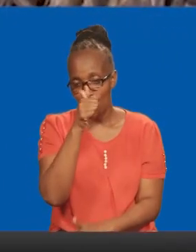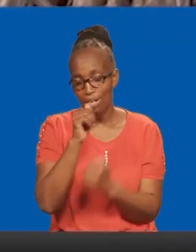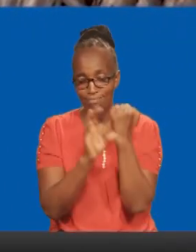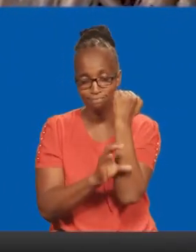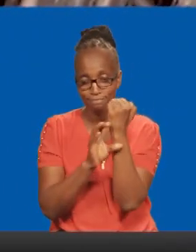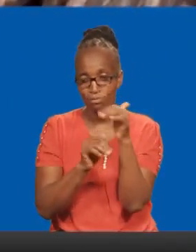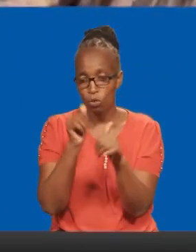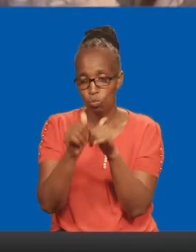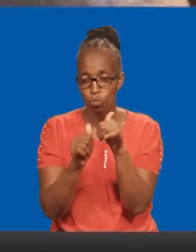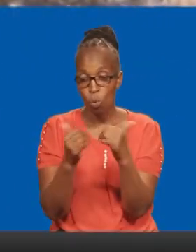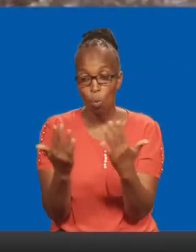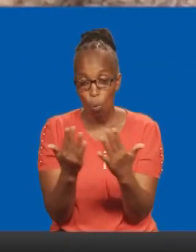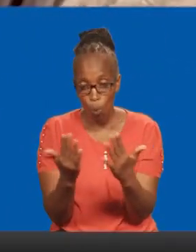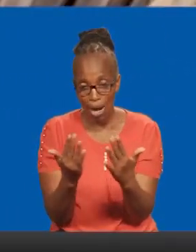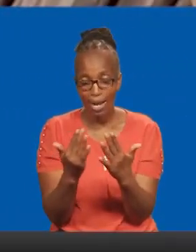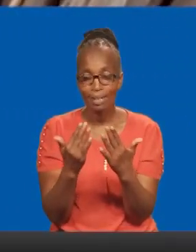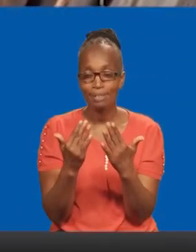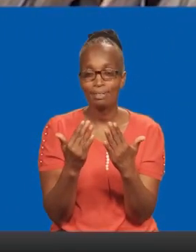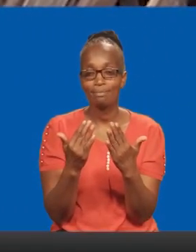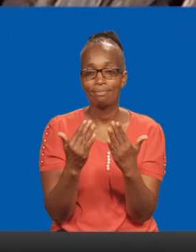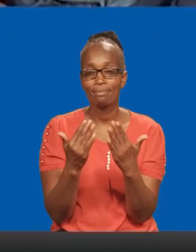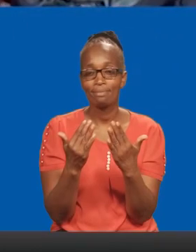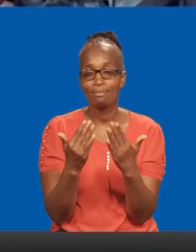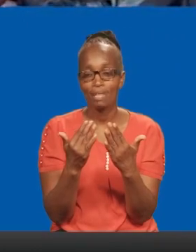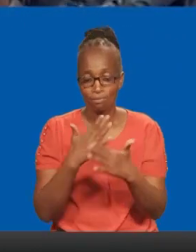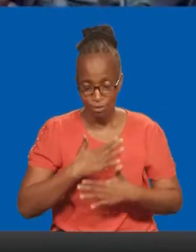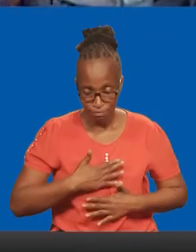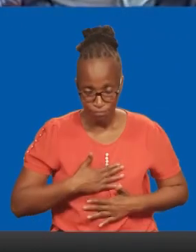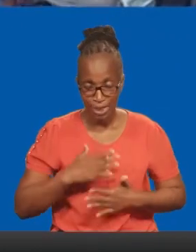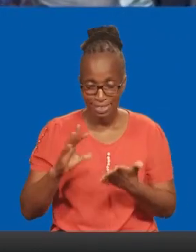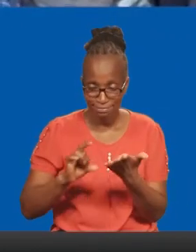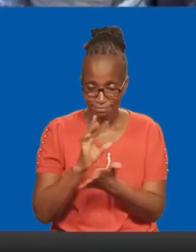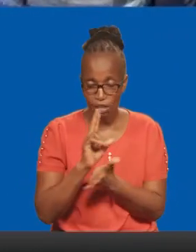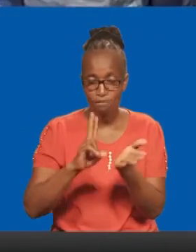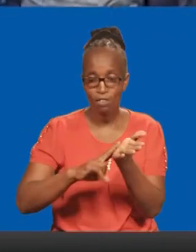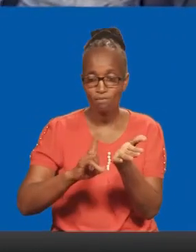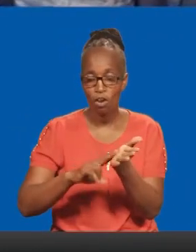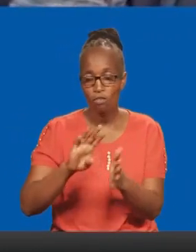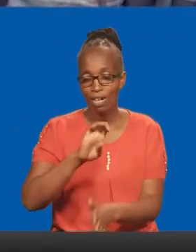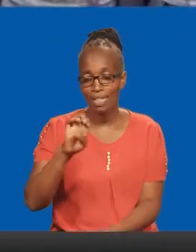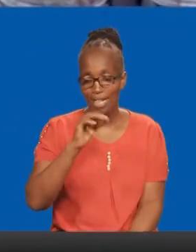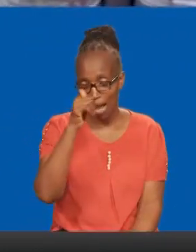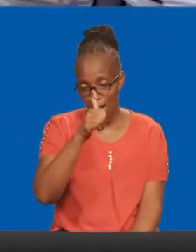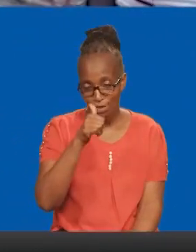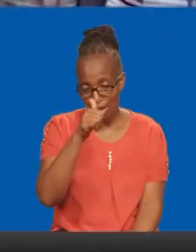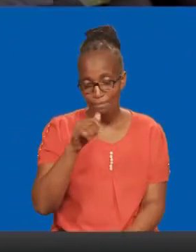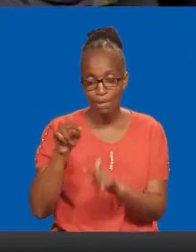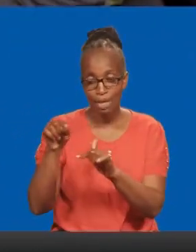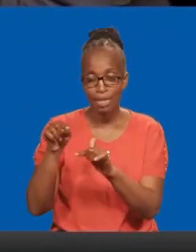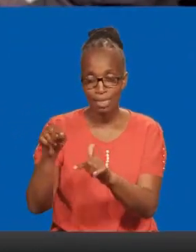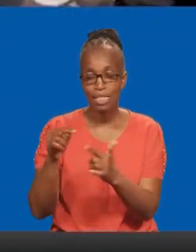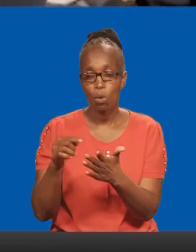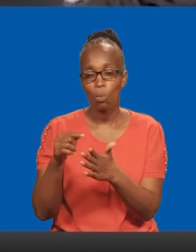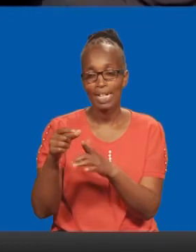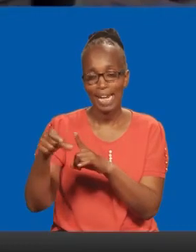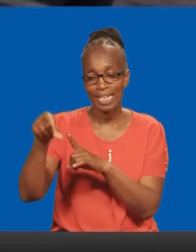kuondoa hitaji la visa kwa wananchi wa mataifa ya bara Afrika, akisema hili